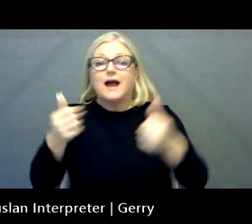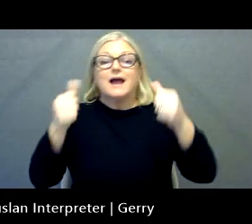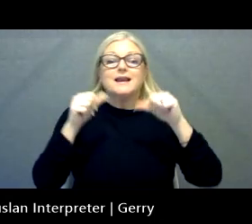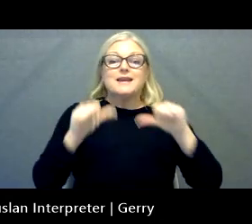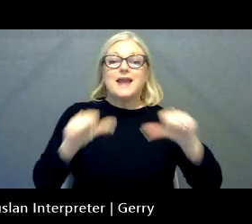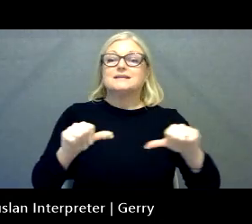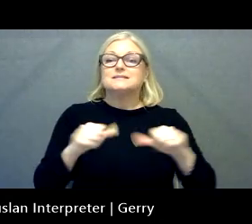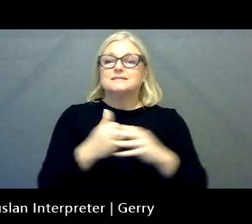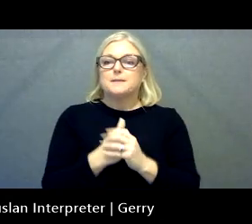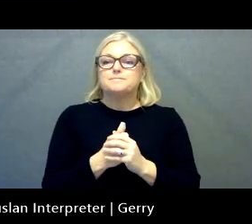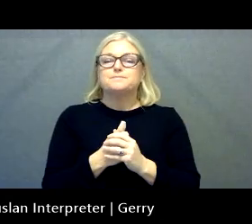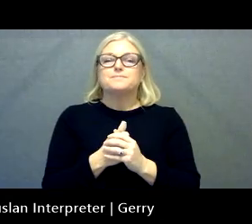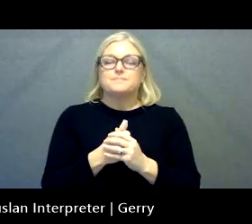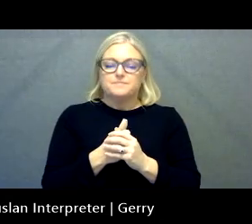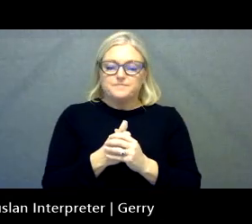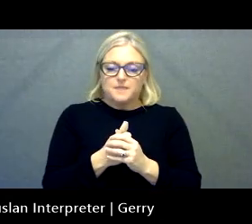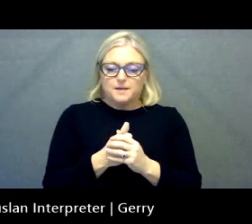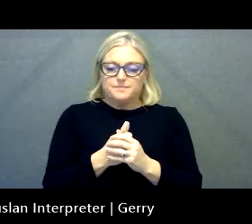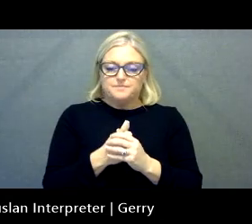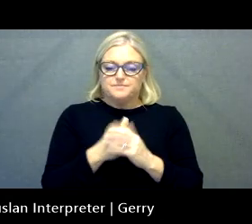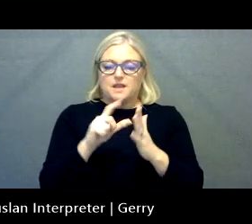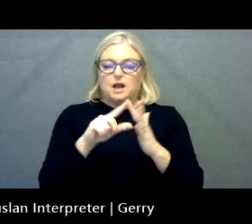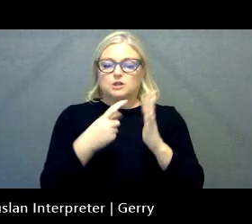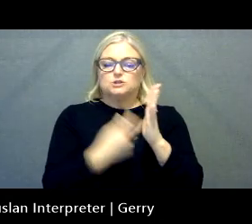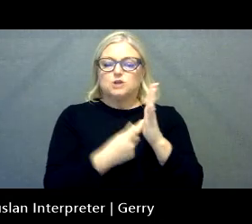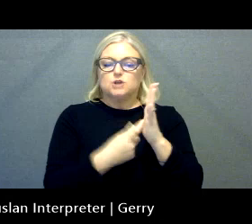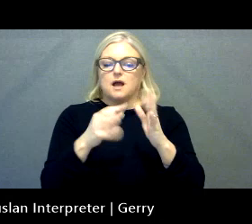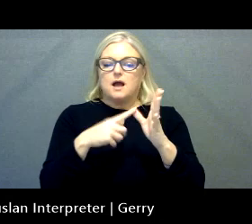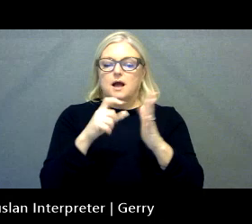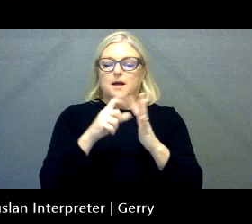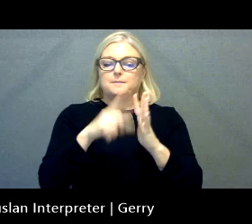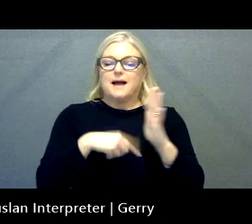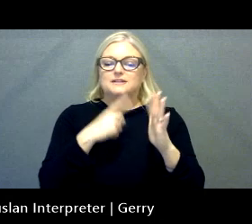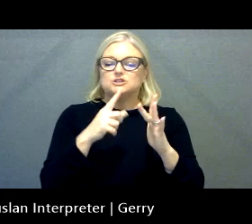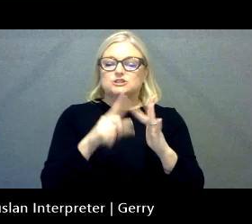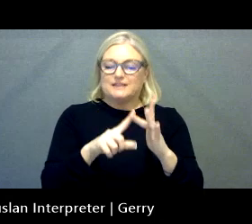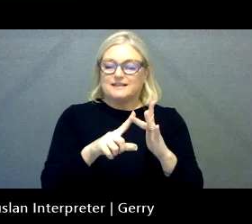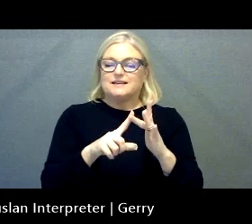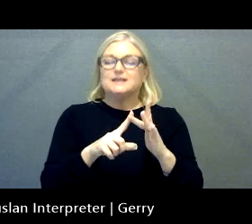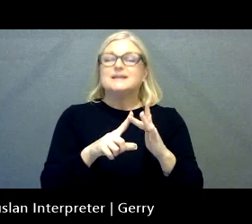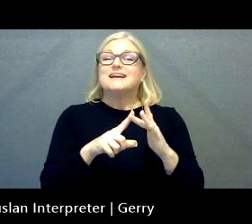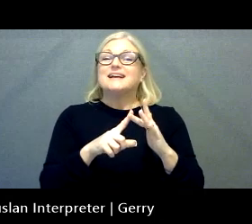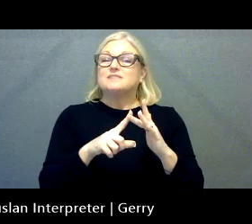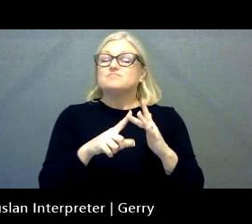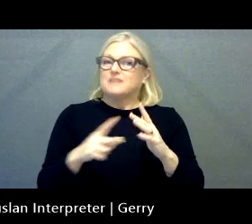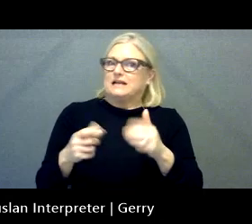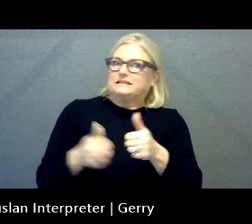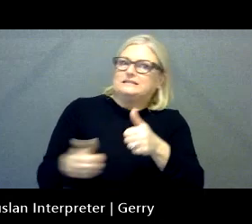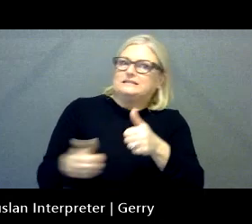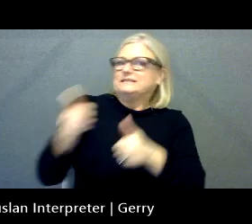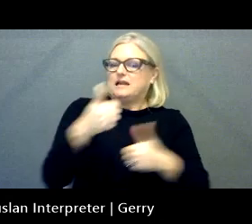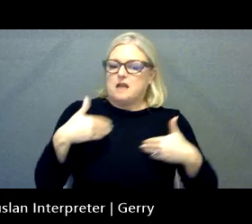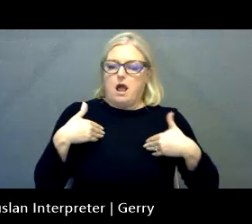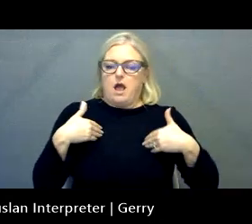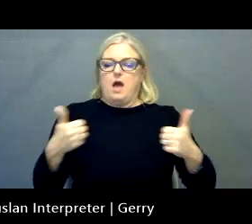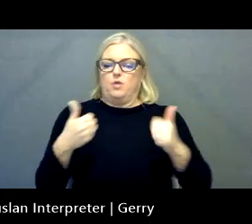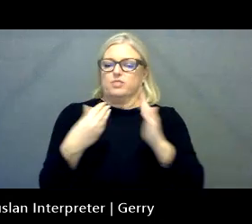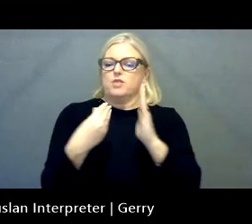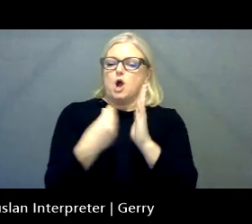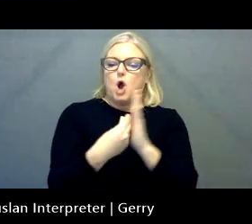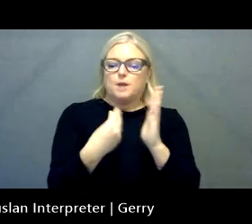She's a senior health economist at the Centre for Health Economics. Her research aims at improving policies that affect the healthcare use, health and